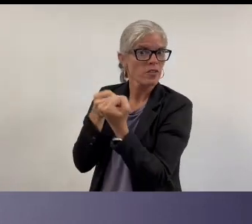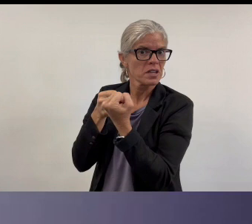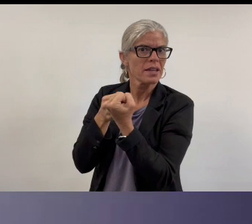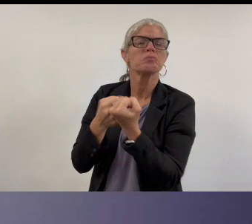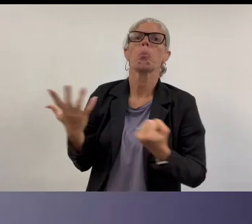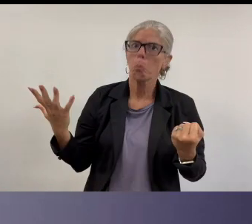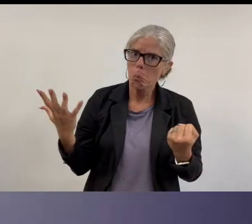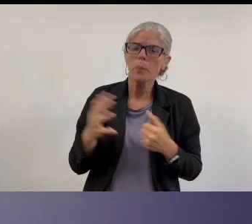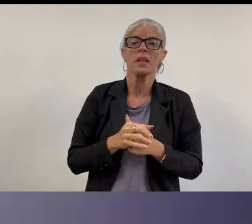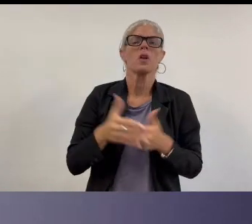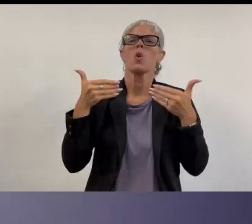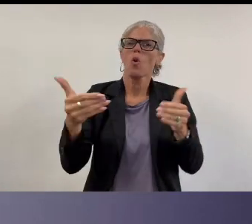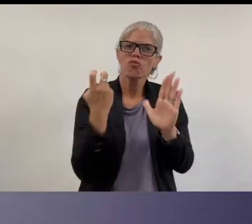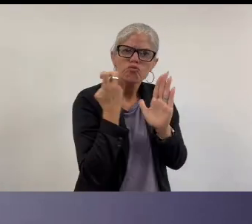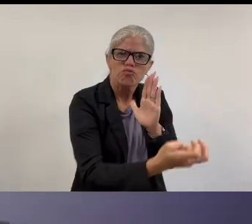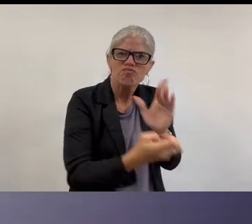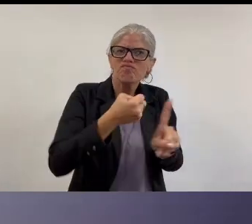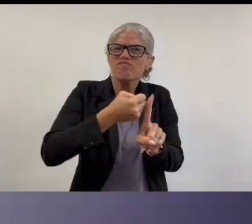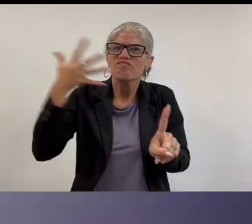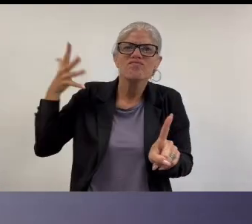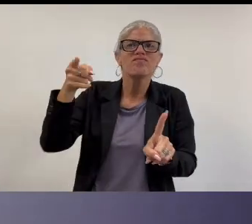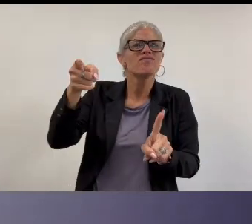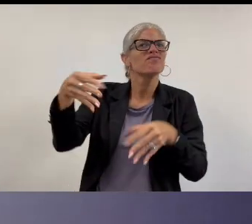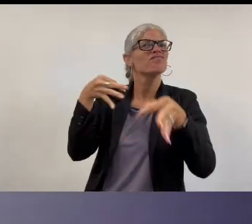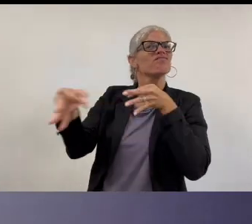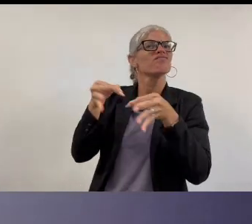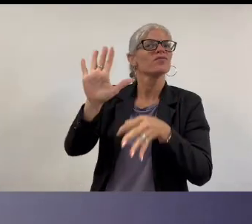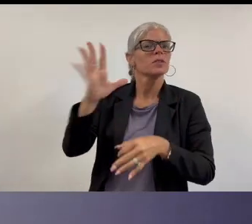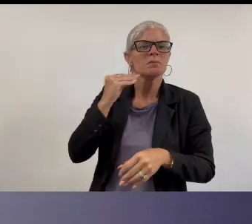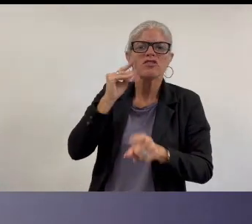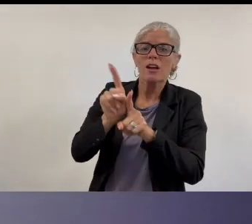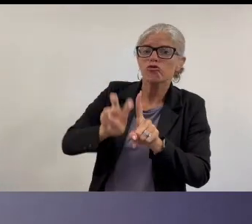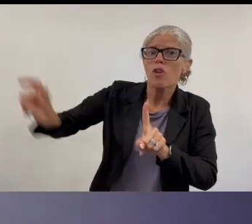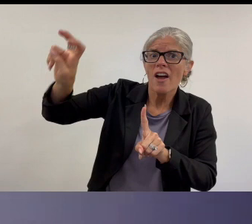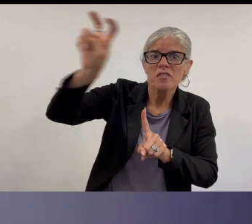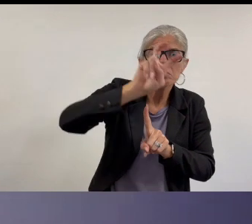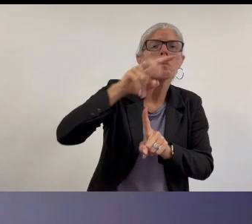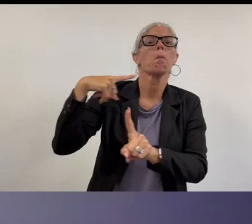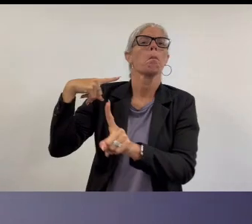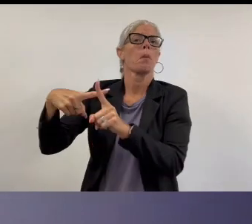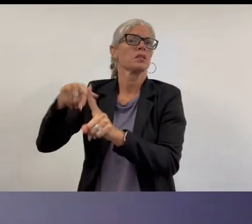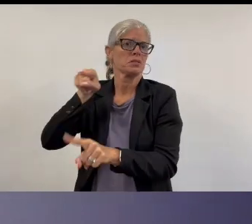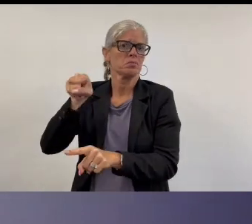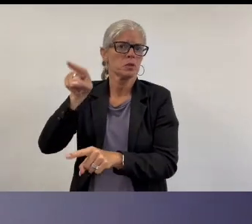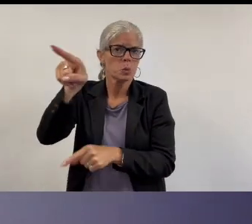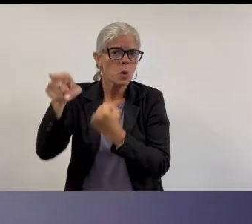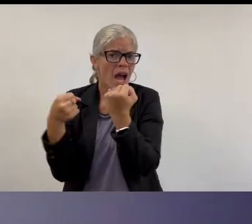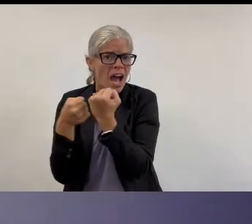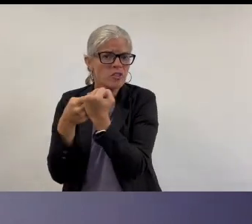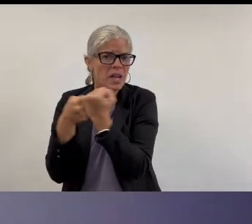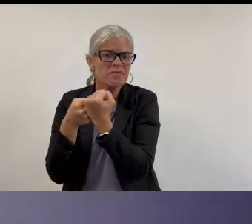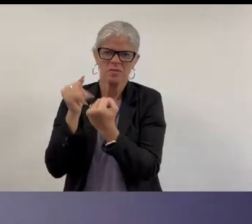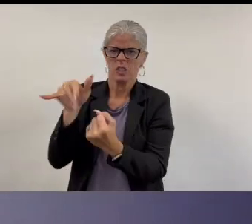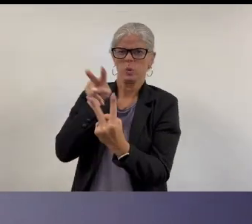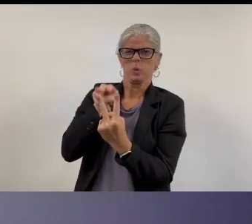we've had some questions about advocacy. So we need to do both of these topics today. So we're going to start off